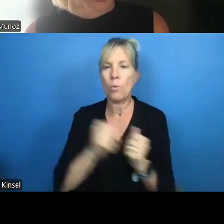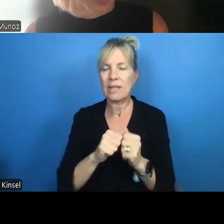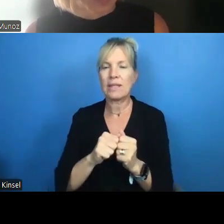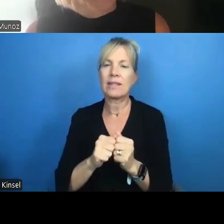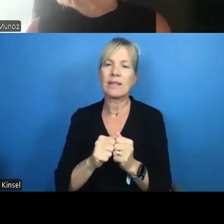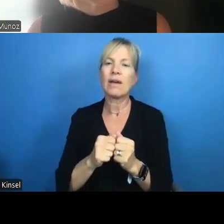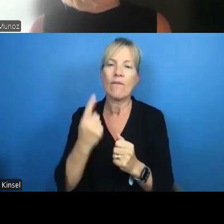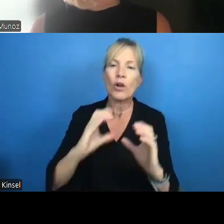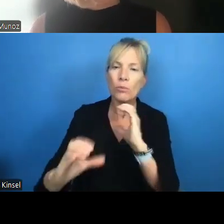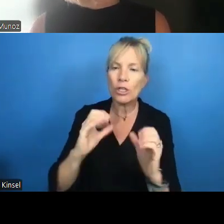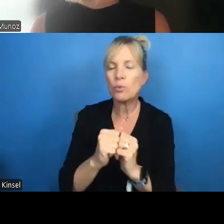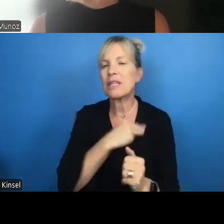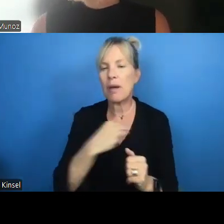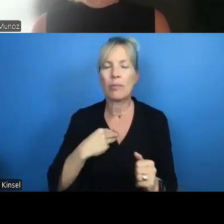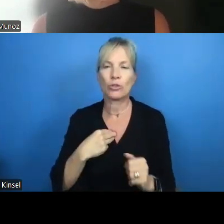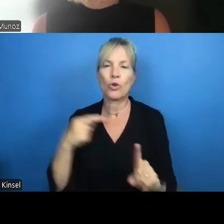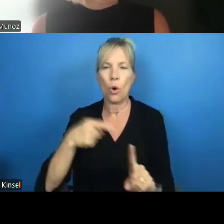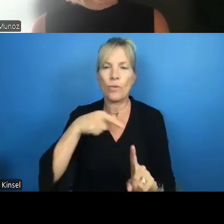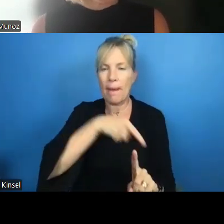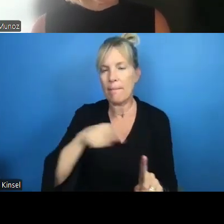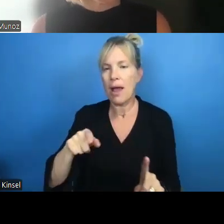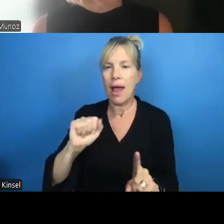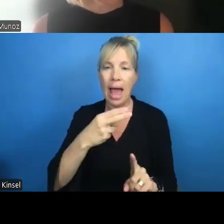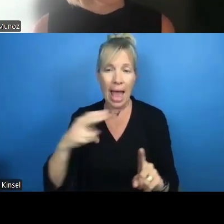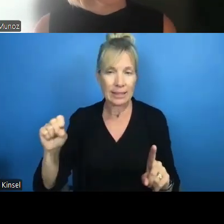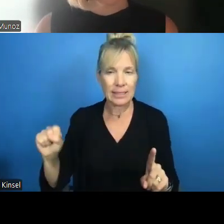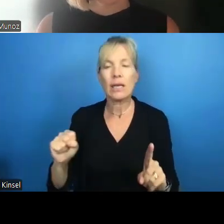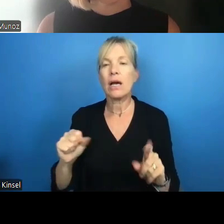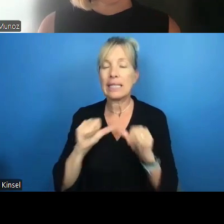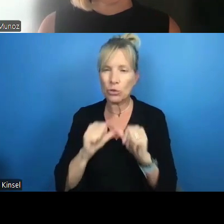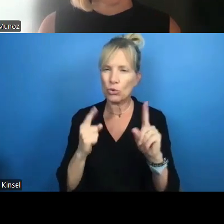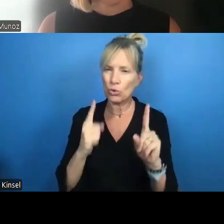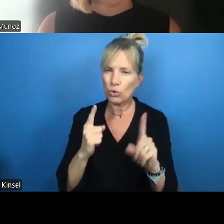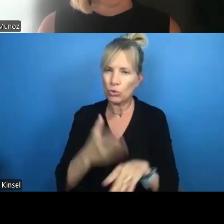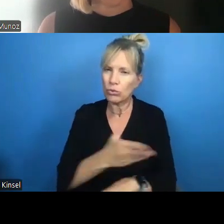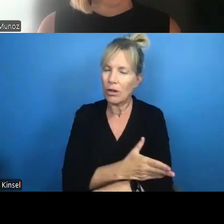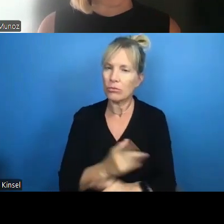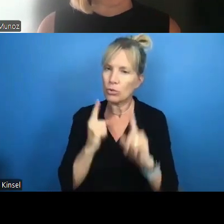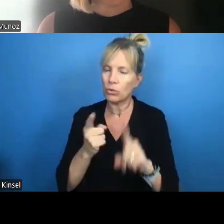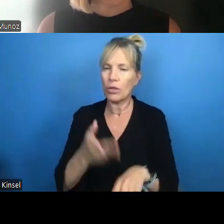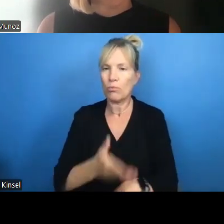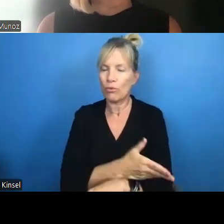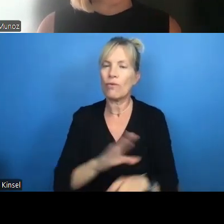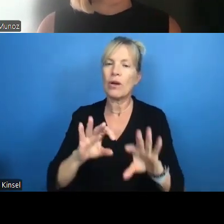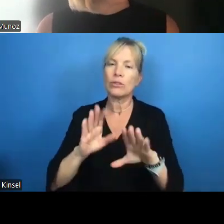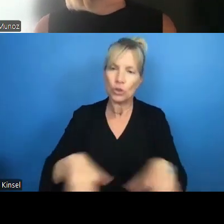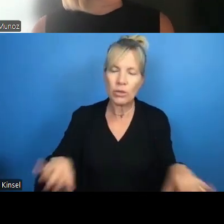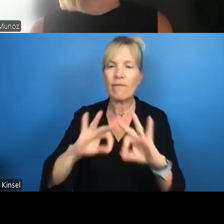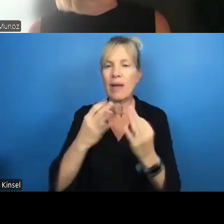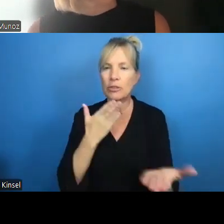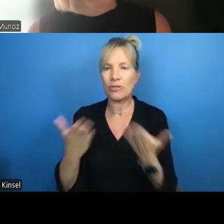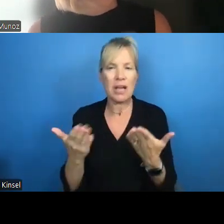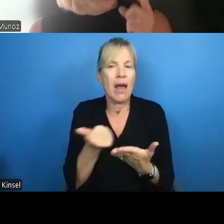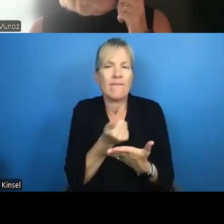for communication with members. So Access continues to strive to improve service delivery for children and families. And these are just a